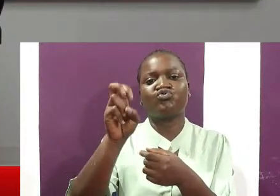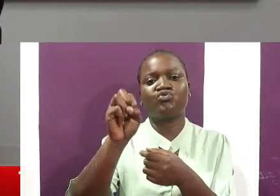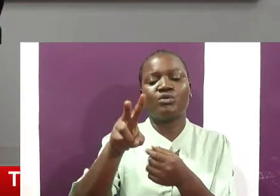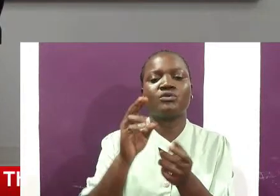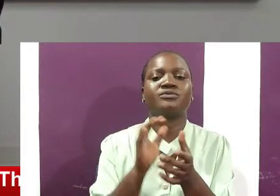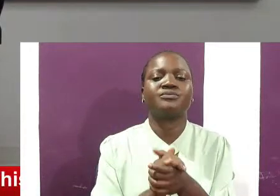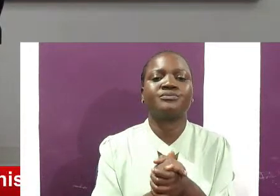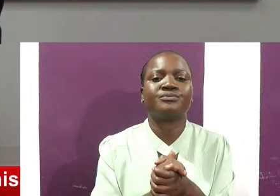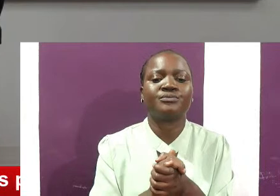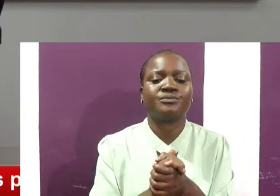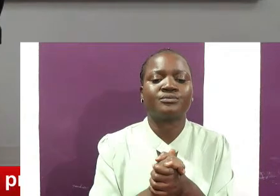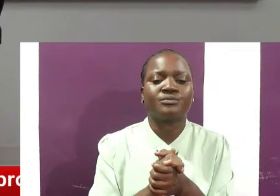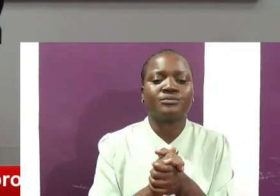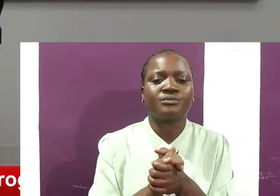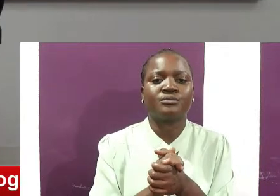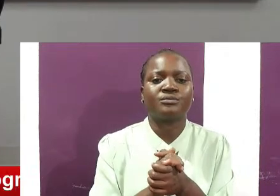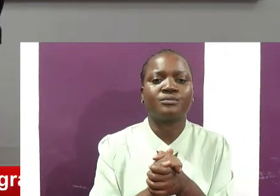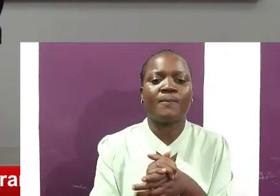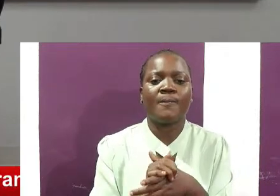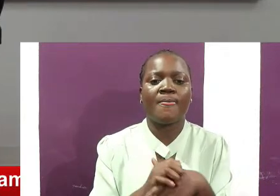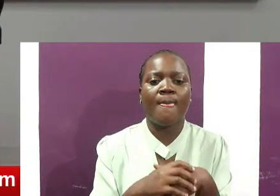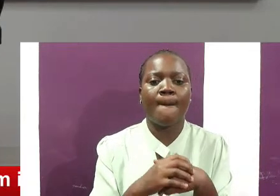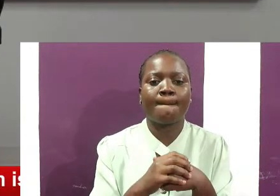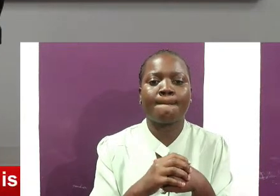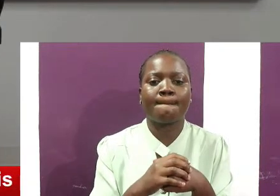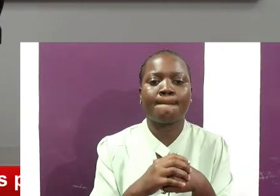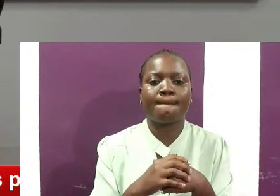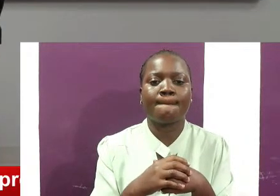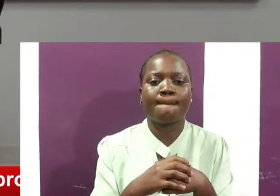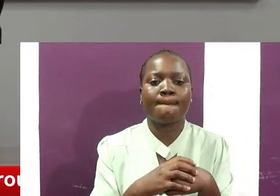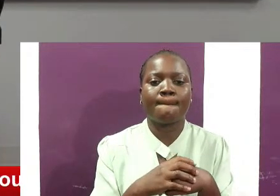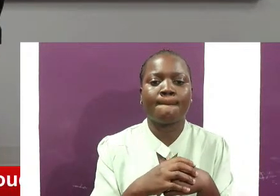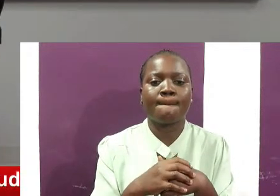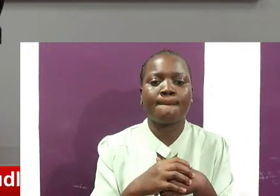is speaking and he says, I still have many things to say to you, but you cannot bear them now.